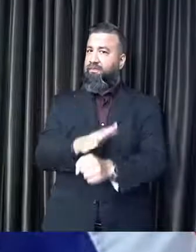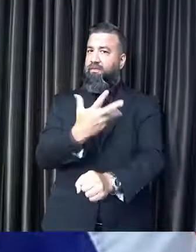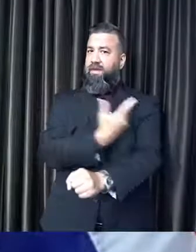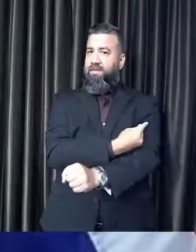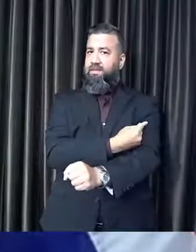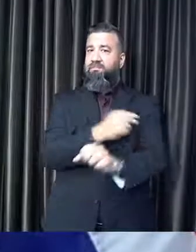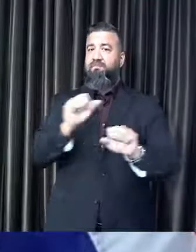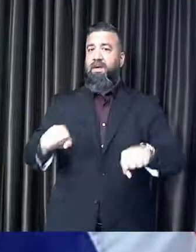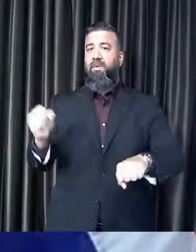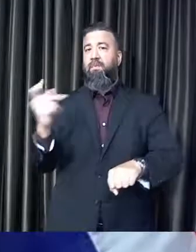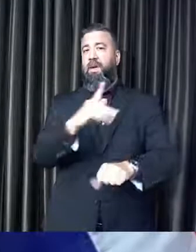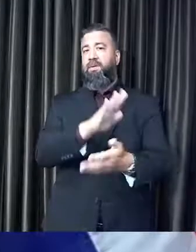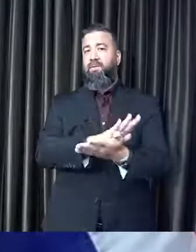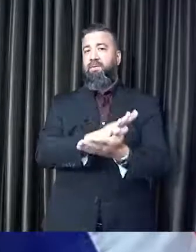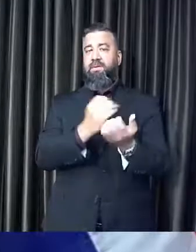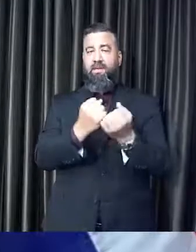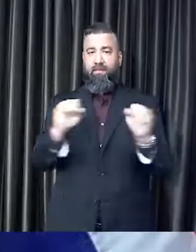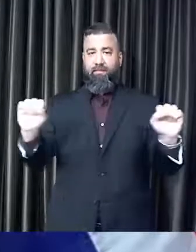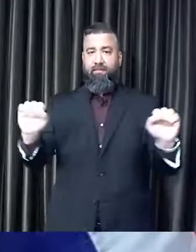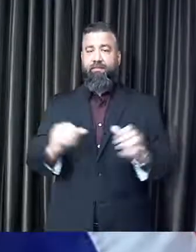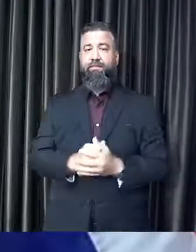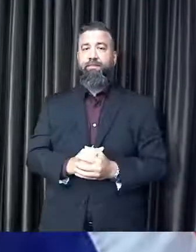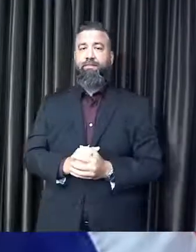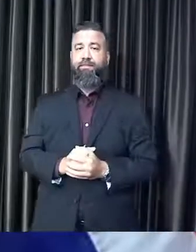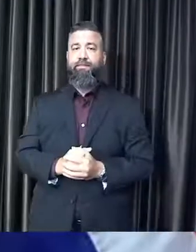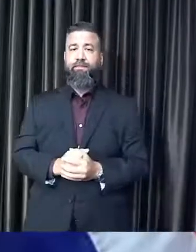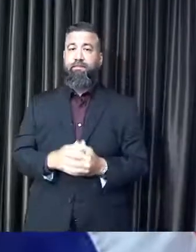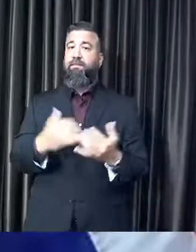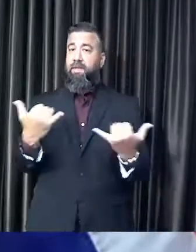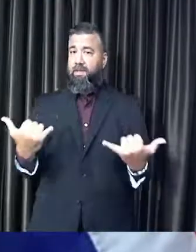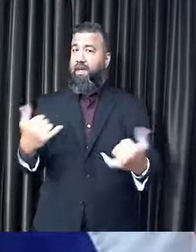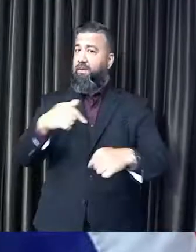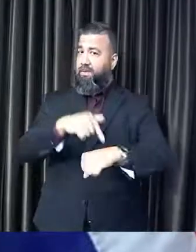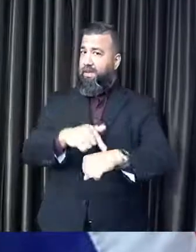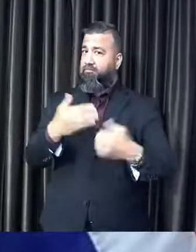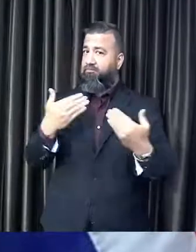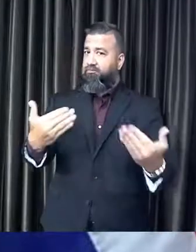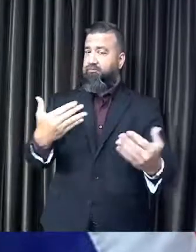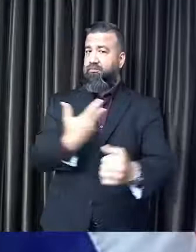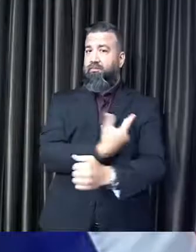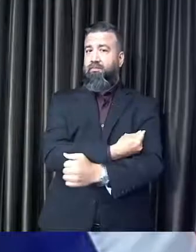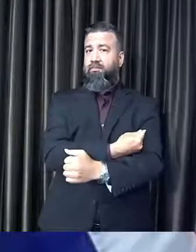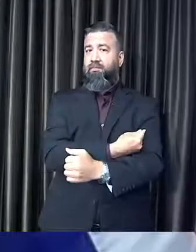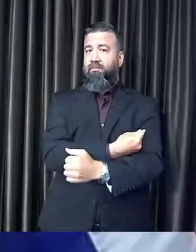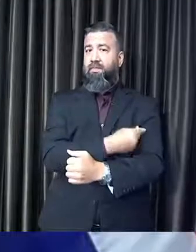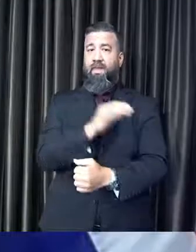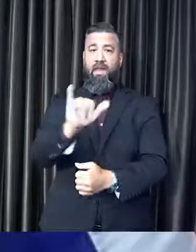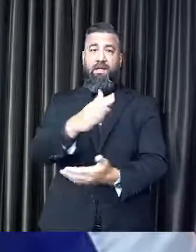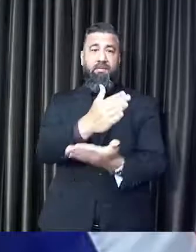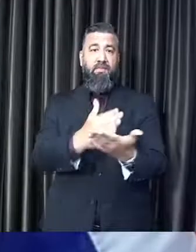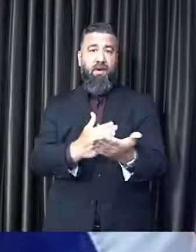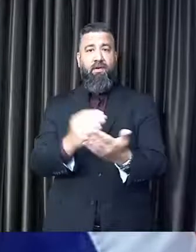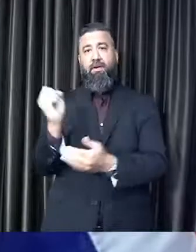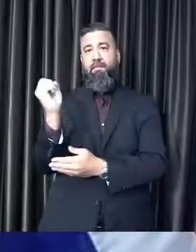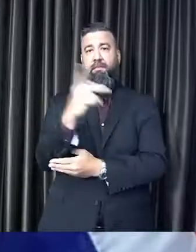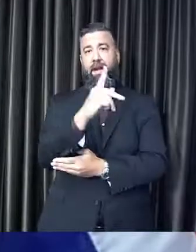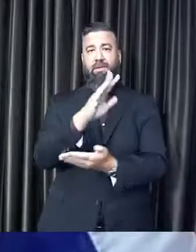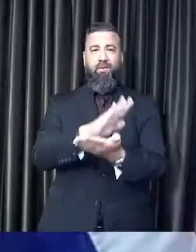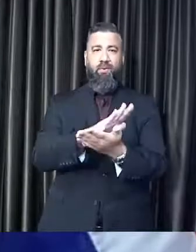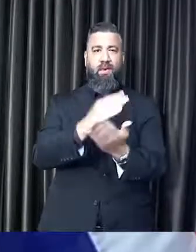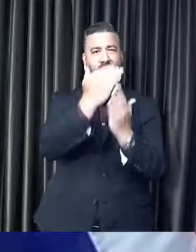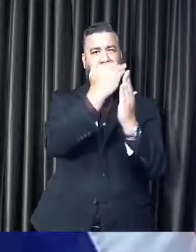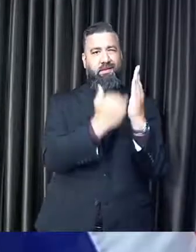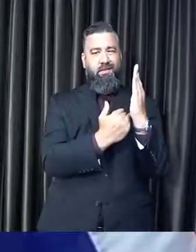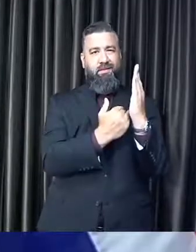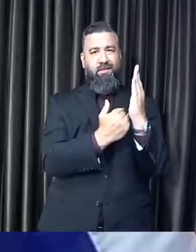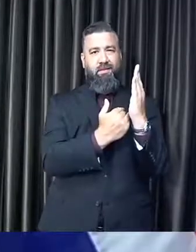return to class safely. Now is the time to get a shot. Consider it part of your back-to-school list. This